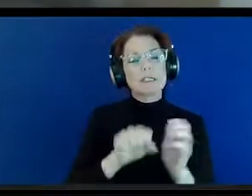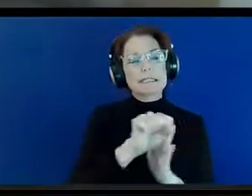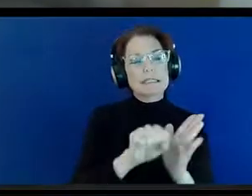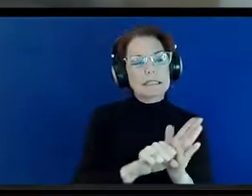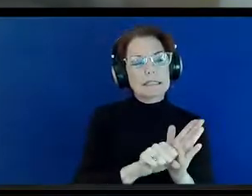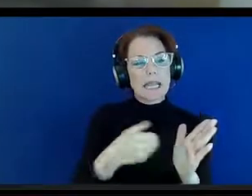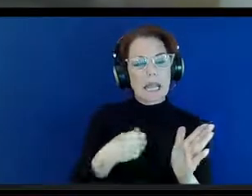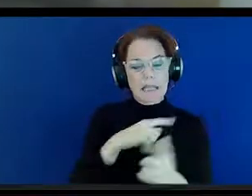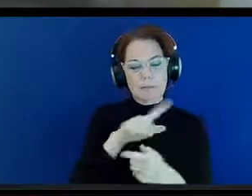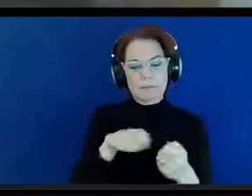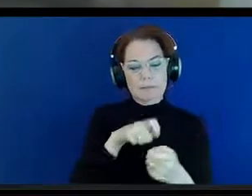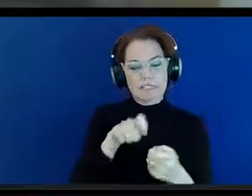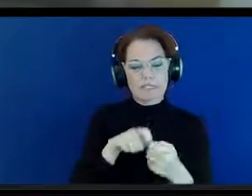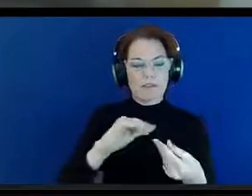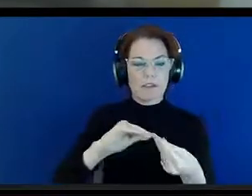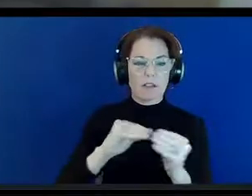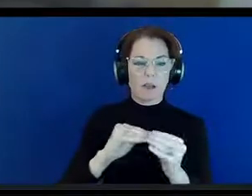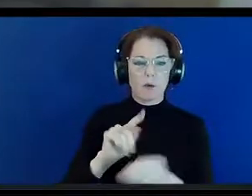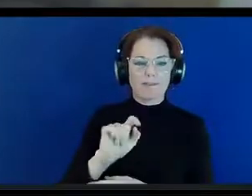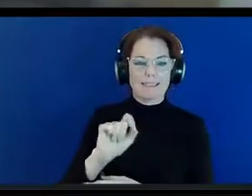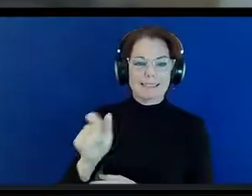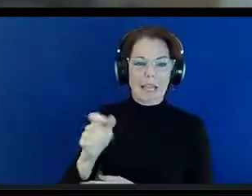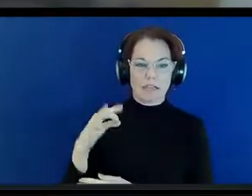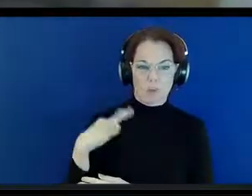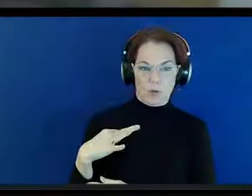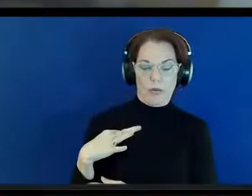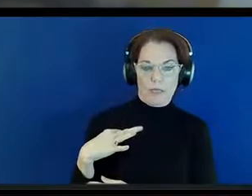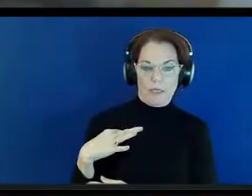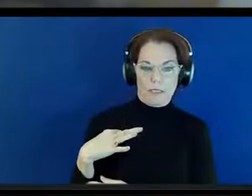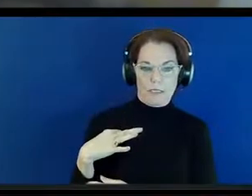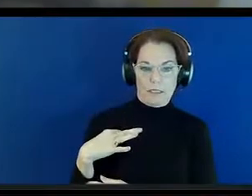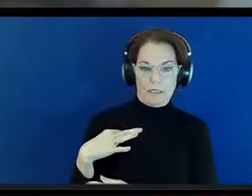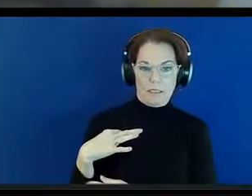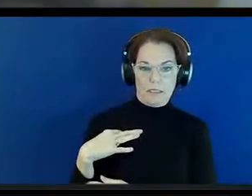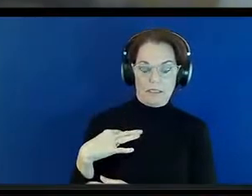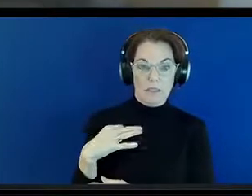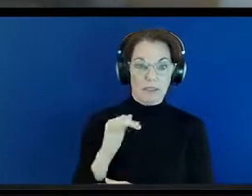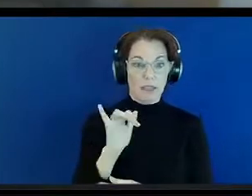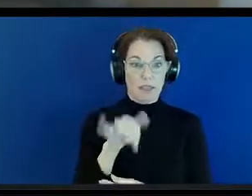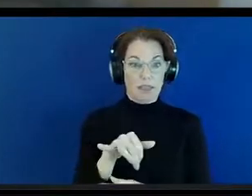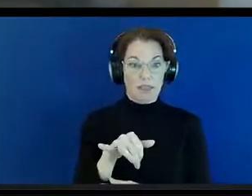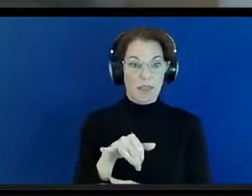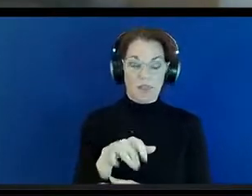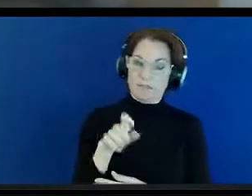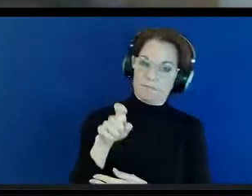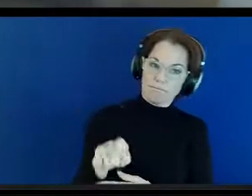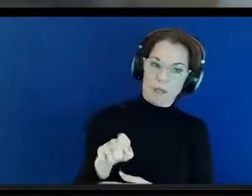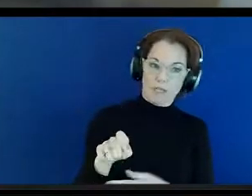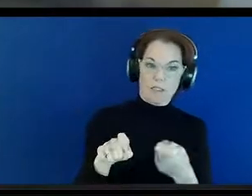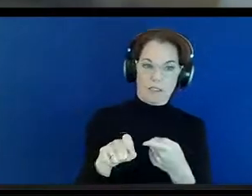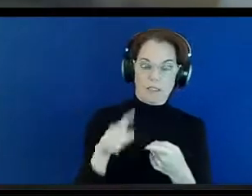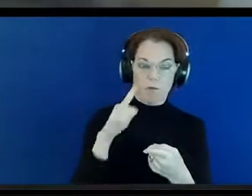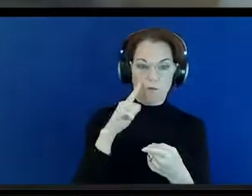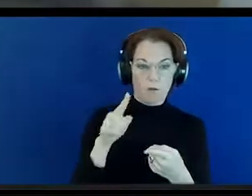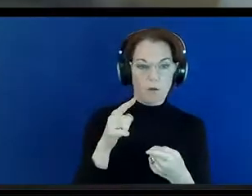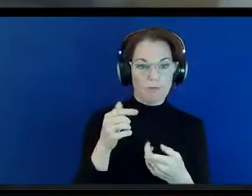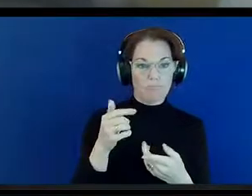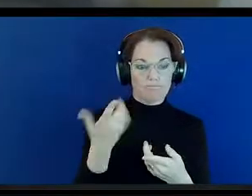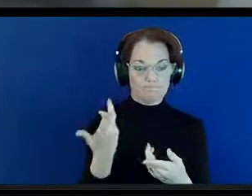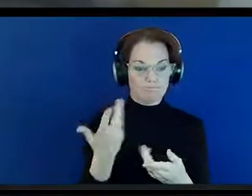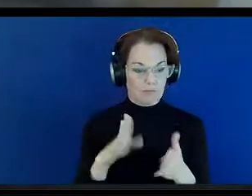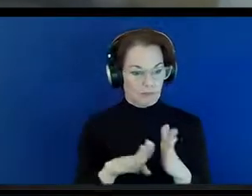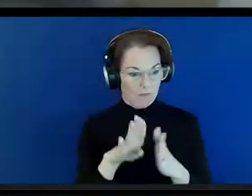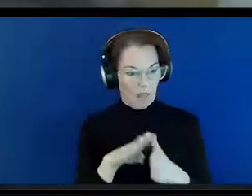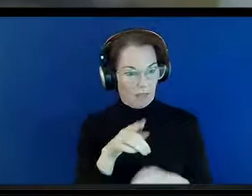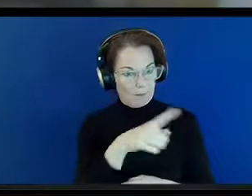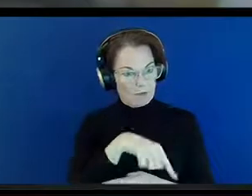number of tax credits. And that is a must in developing low-income